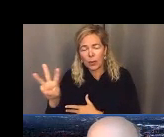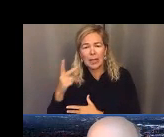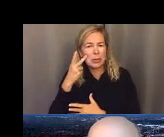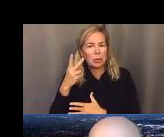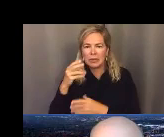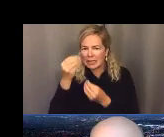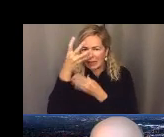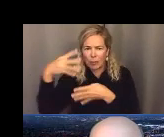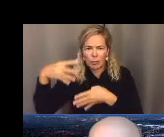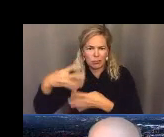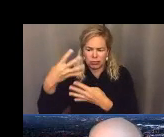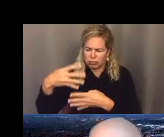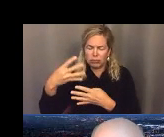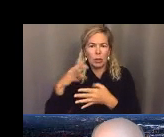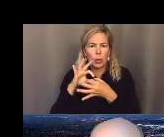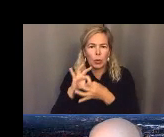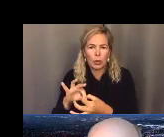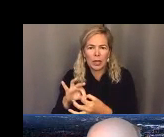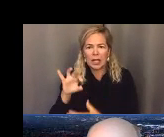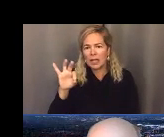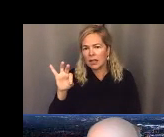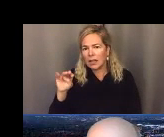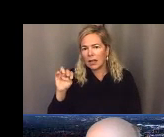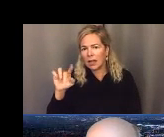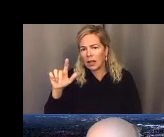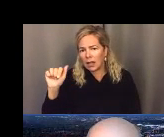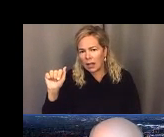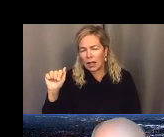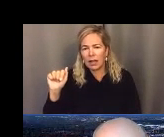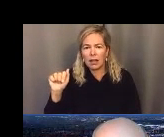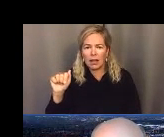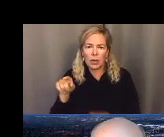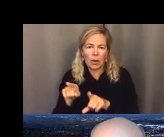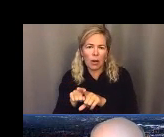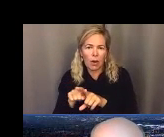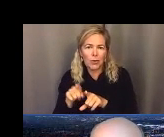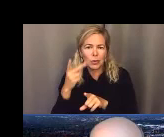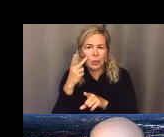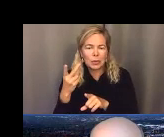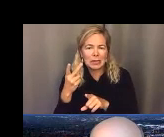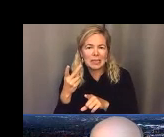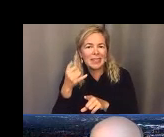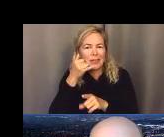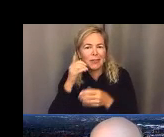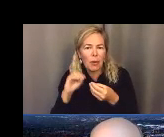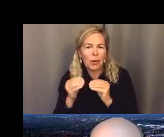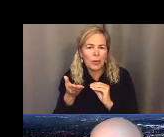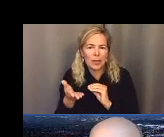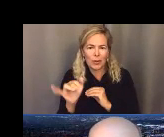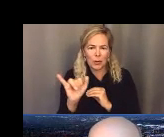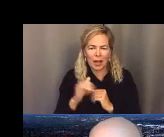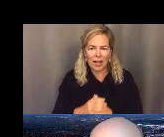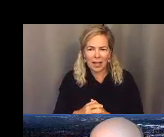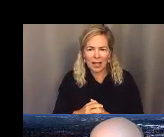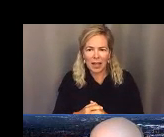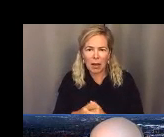information related to FMLA that you can also see, and the phone number there as well. But we'll get back with you